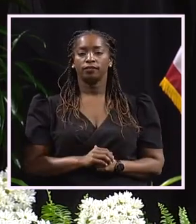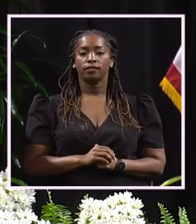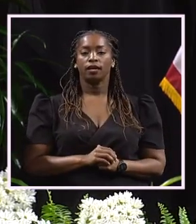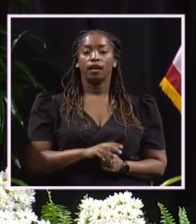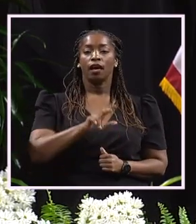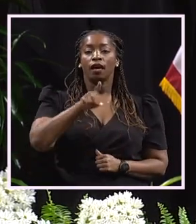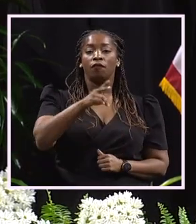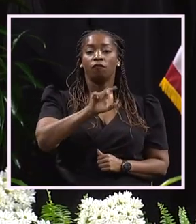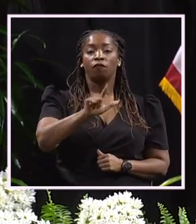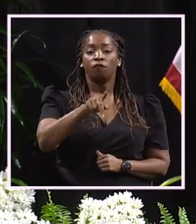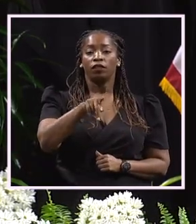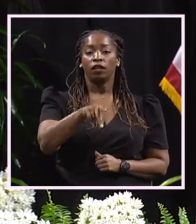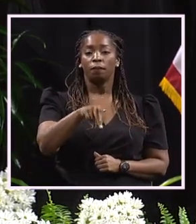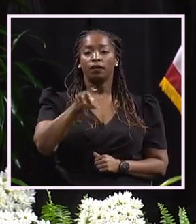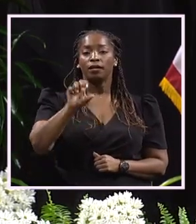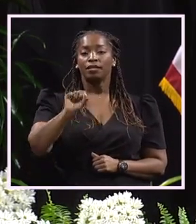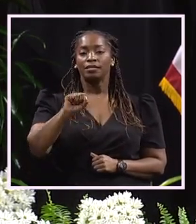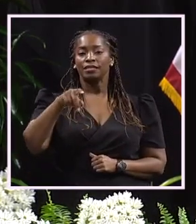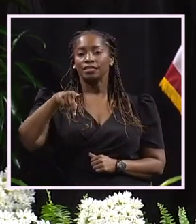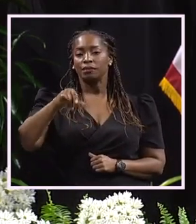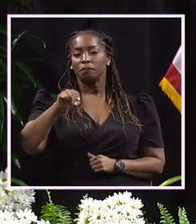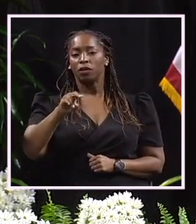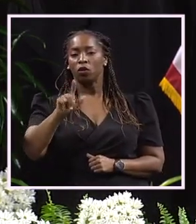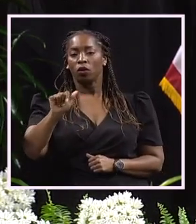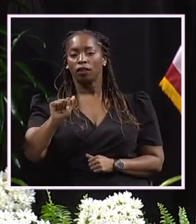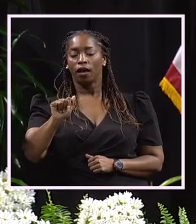Philip Spinola Runyon.